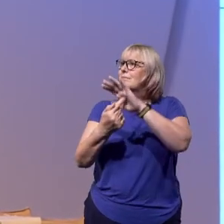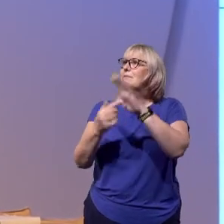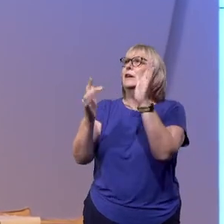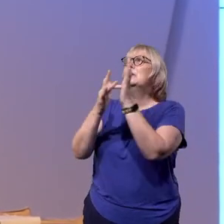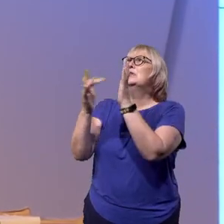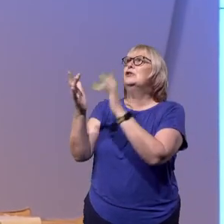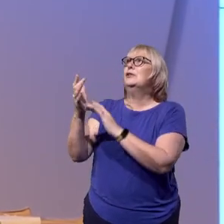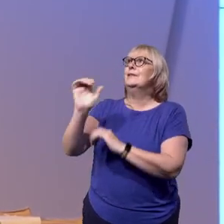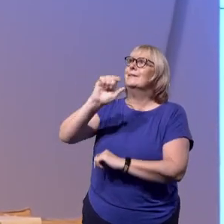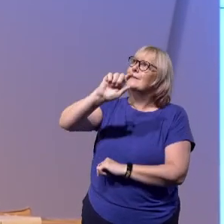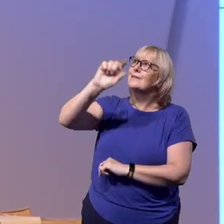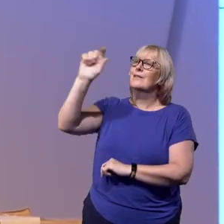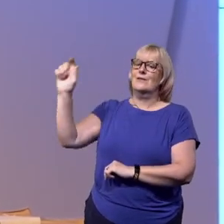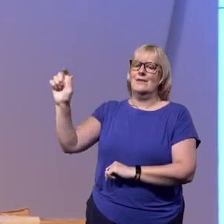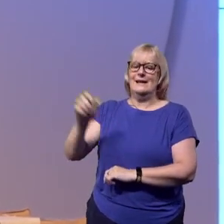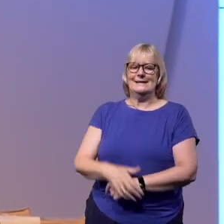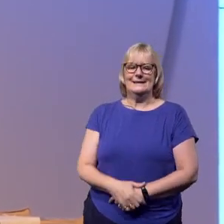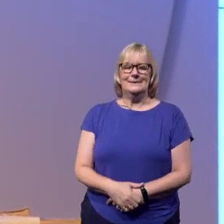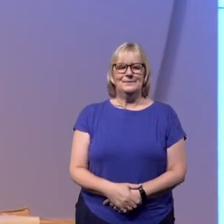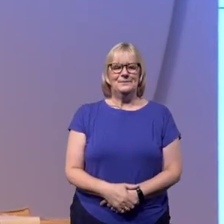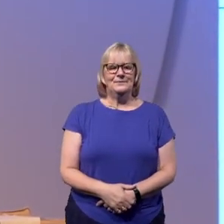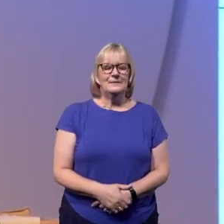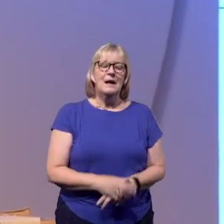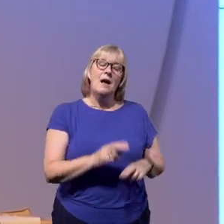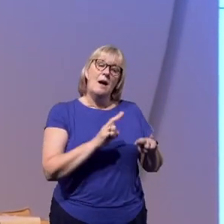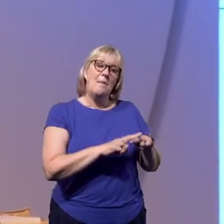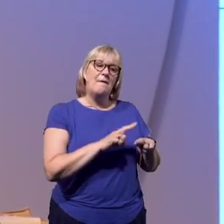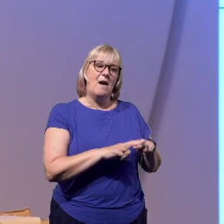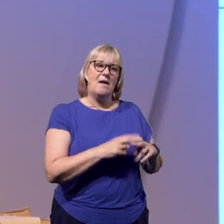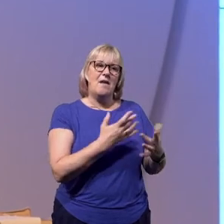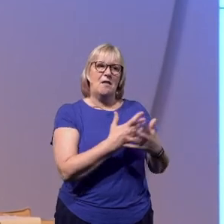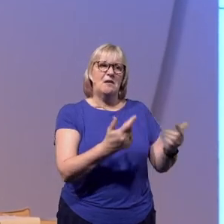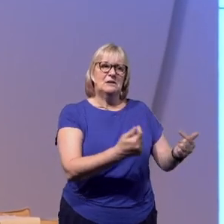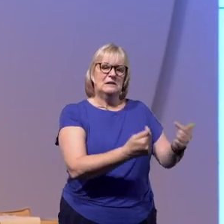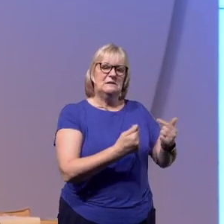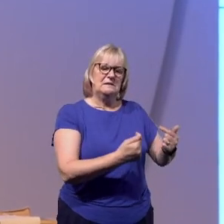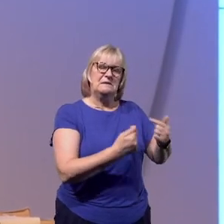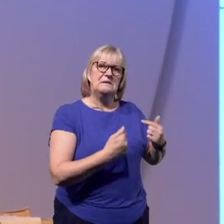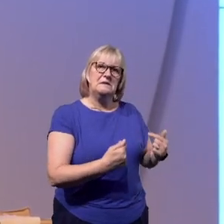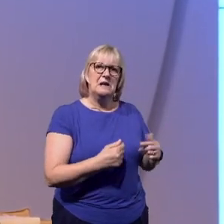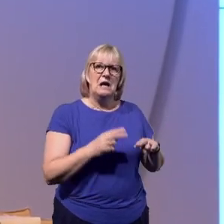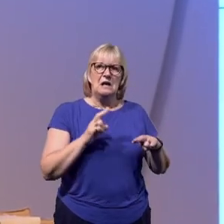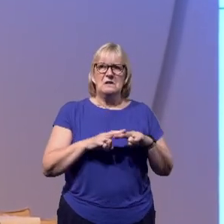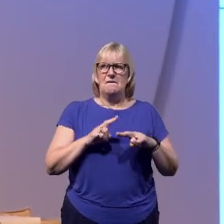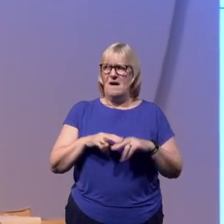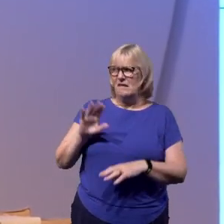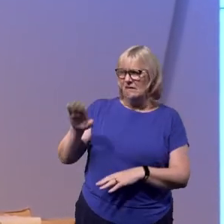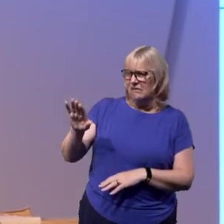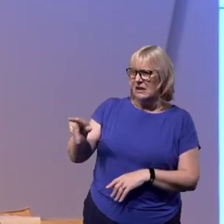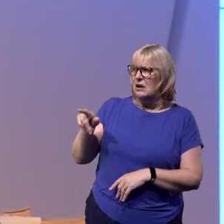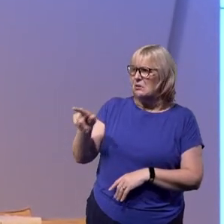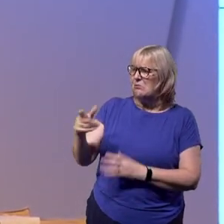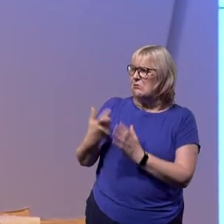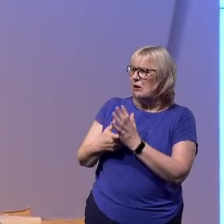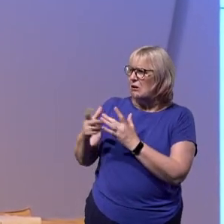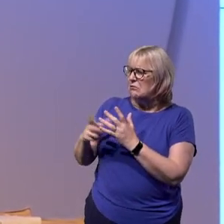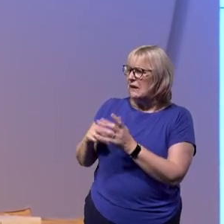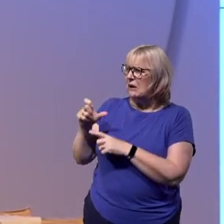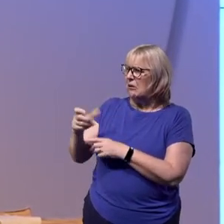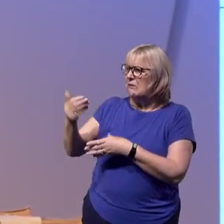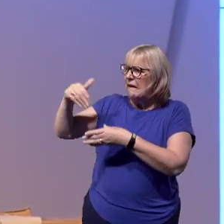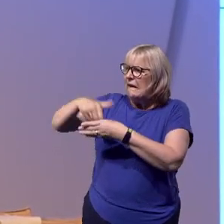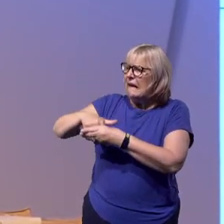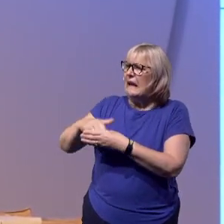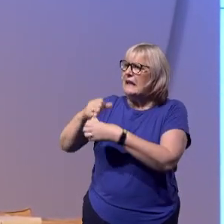When I was going into the church, my dad said to me, he said, Rico, I don't know why you're getting involved with these people. They're such hypocrites. He'd been